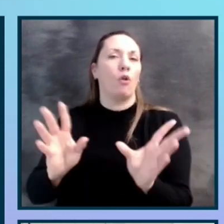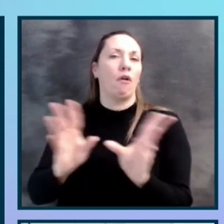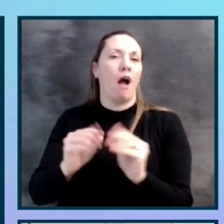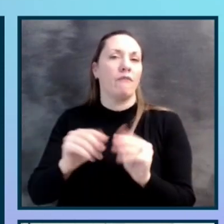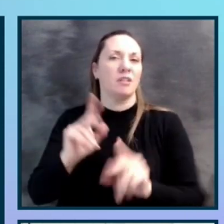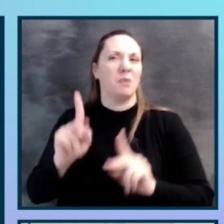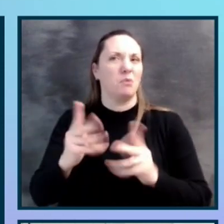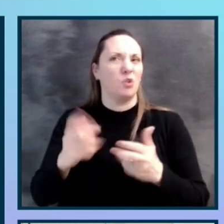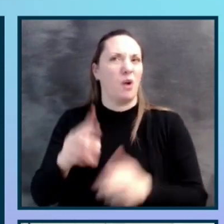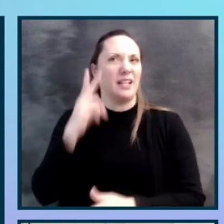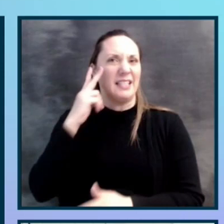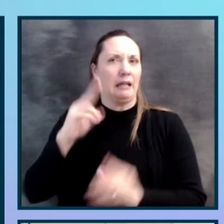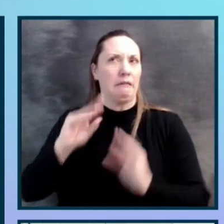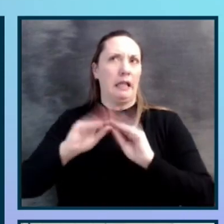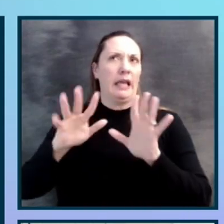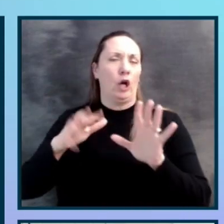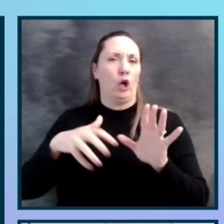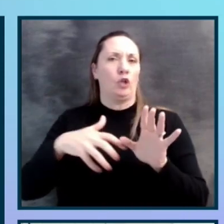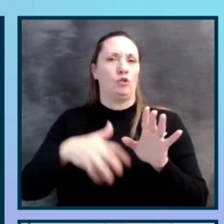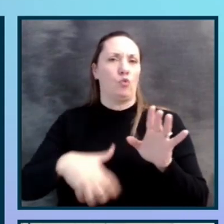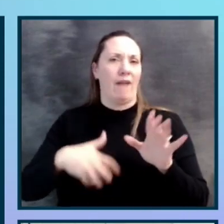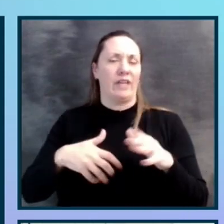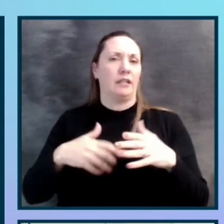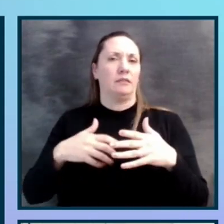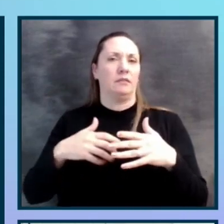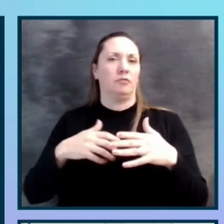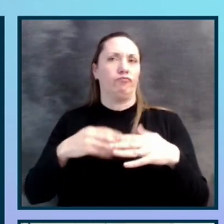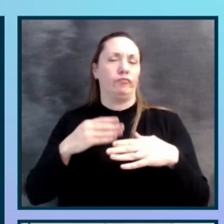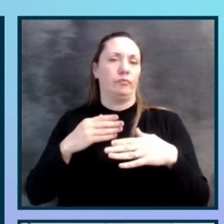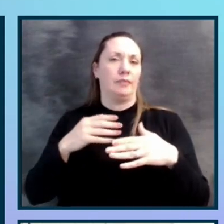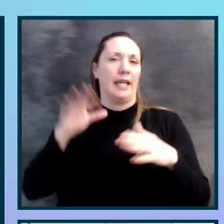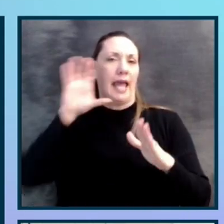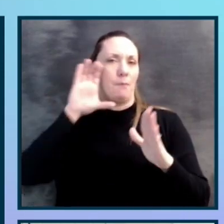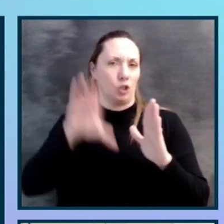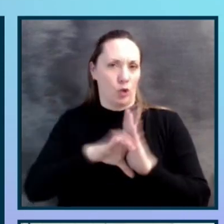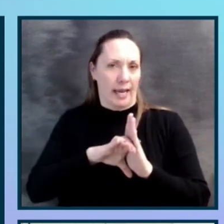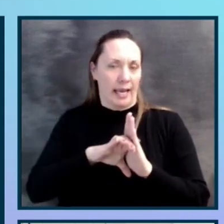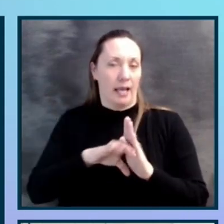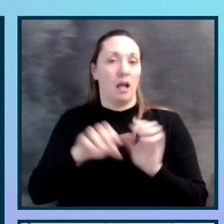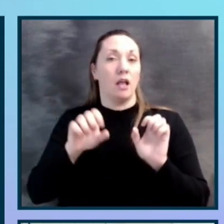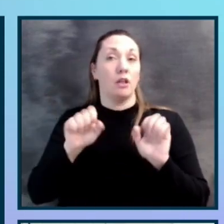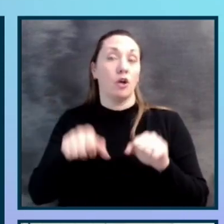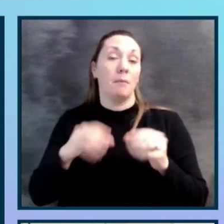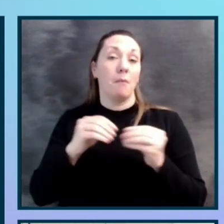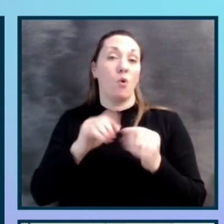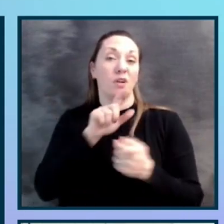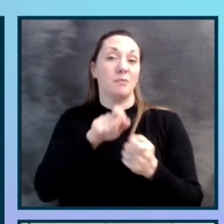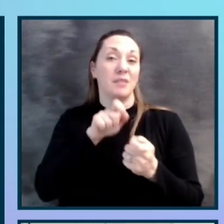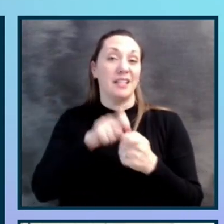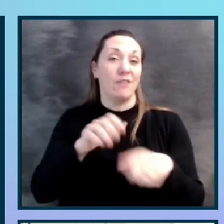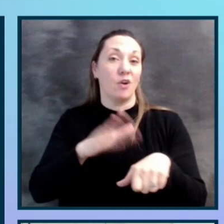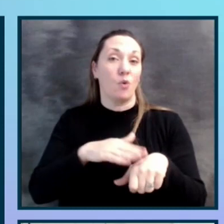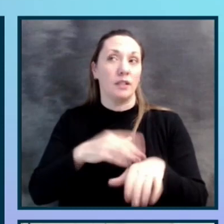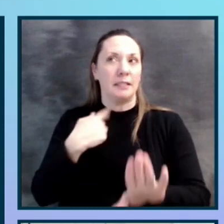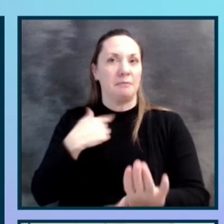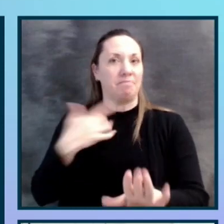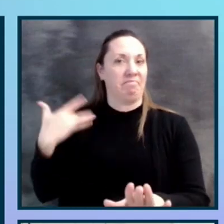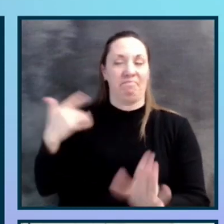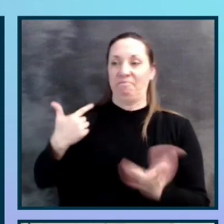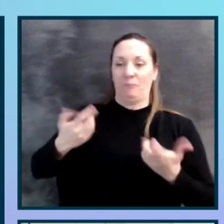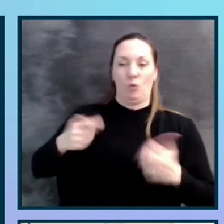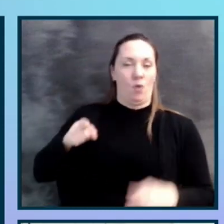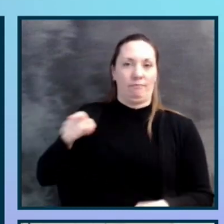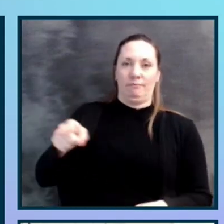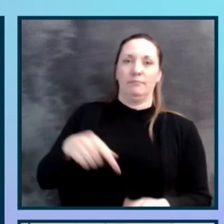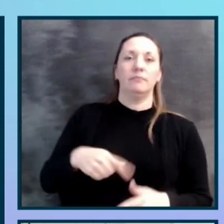graphic imagery. And there could be more specific warnings, and you could even say, nope, don't want any of those sessions. And then you have